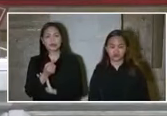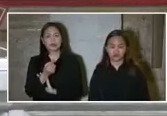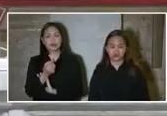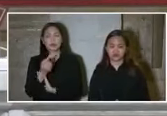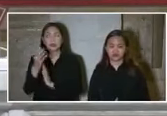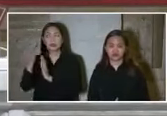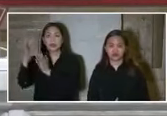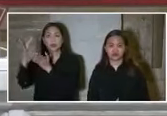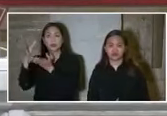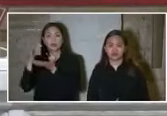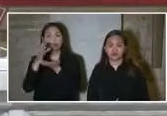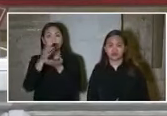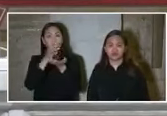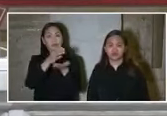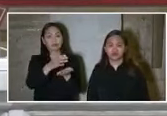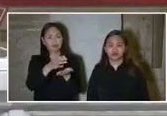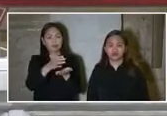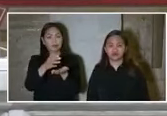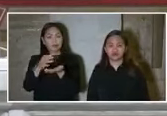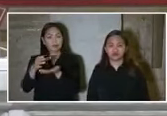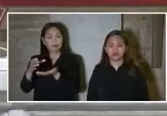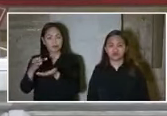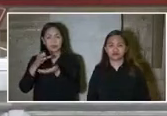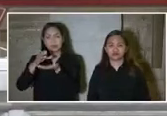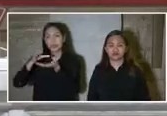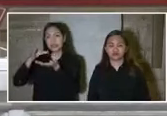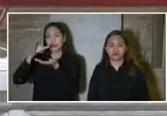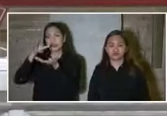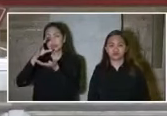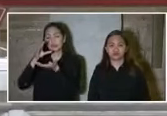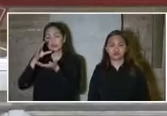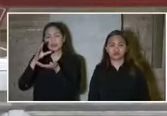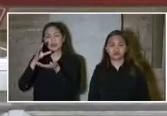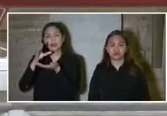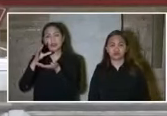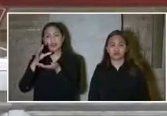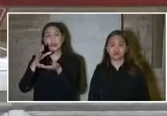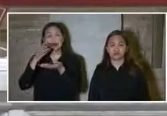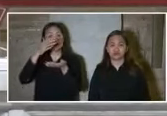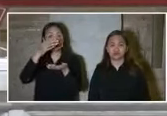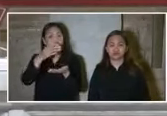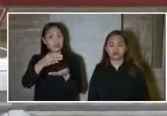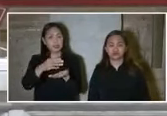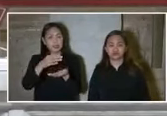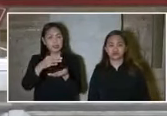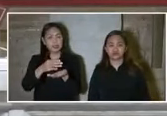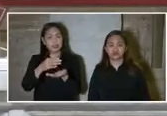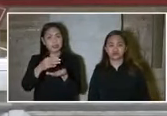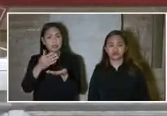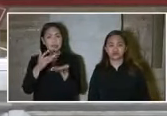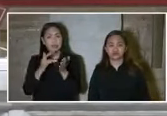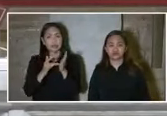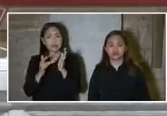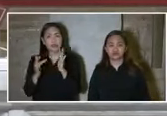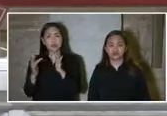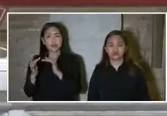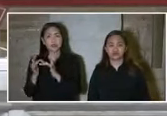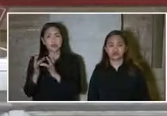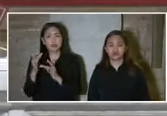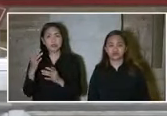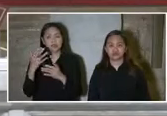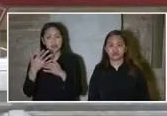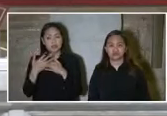"Take this, all of you, and drink from it, for this is the chalice of